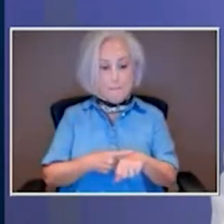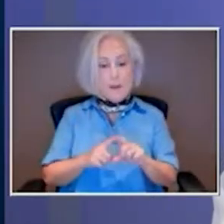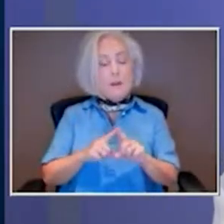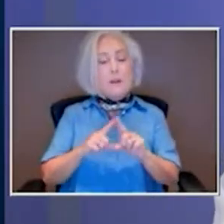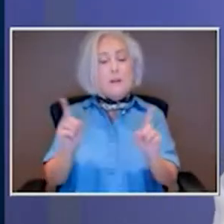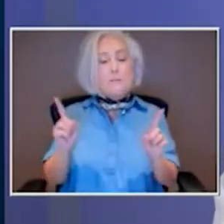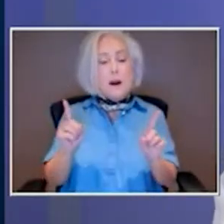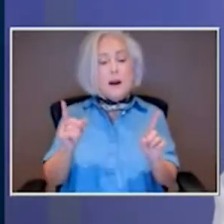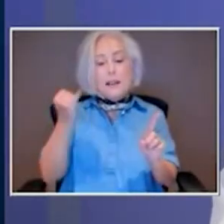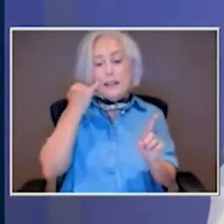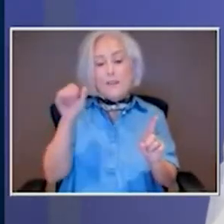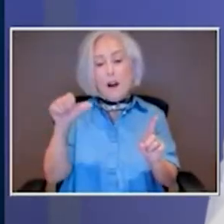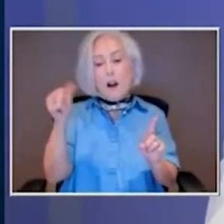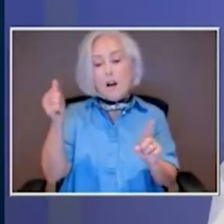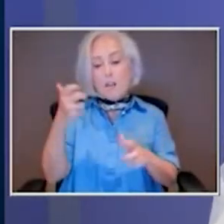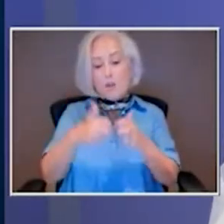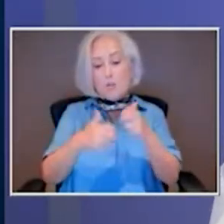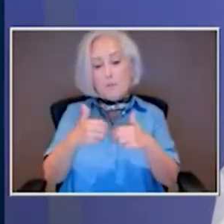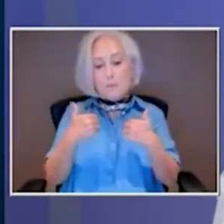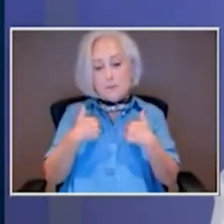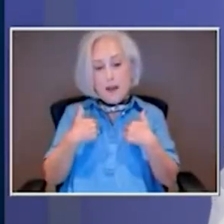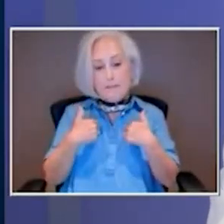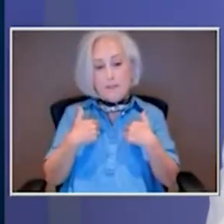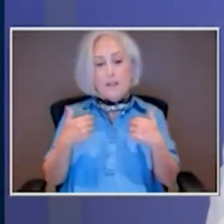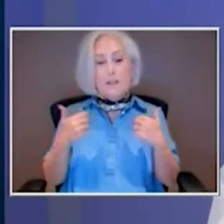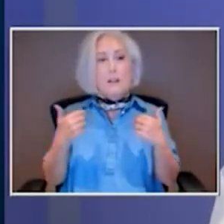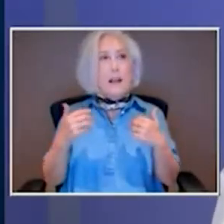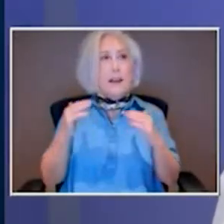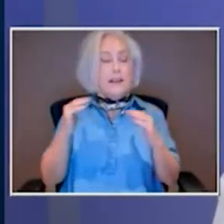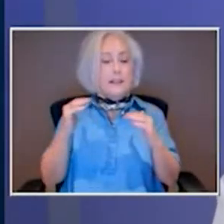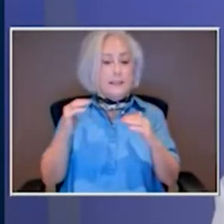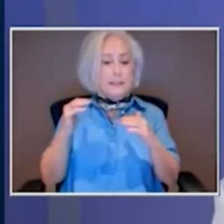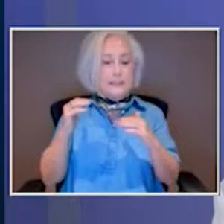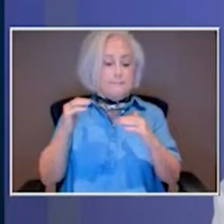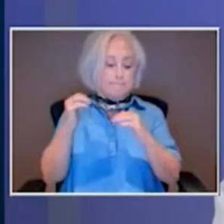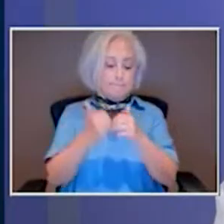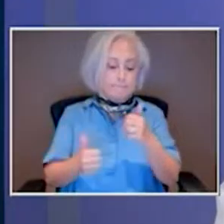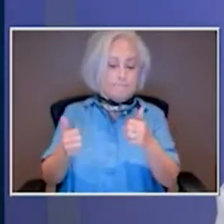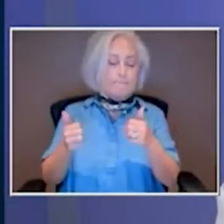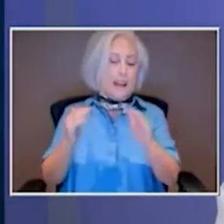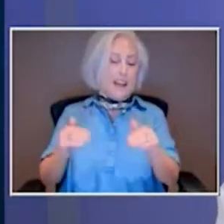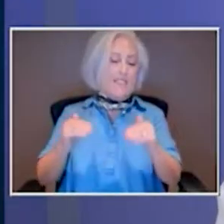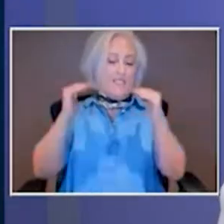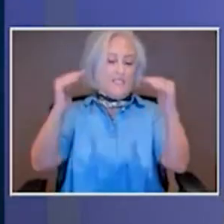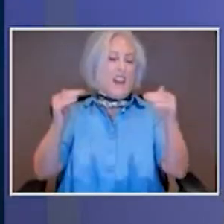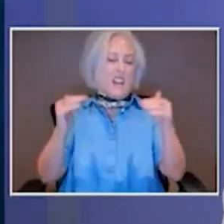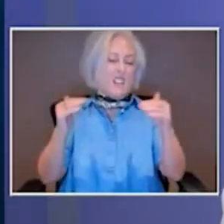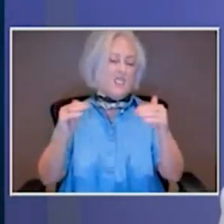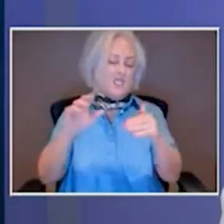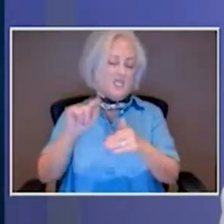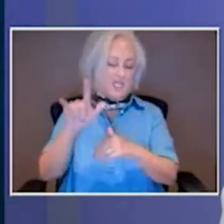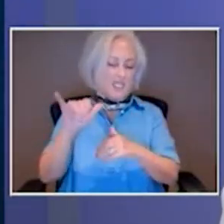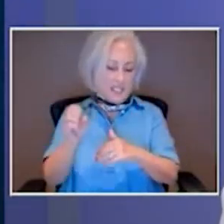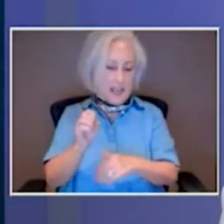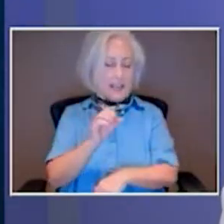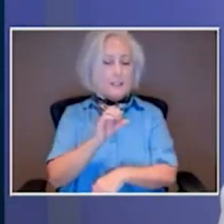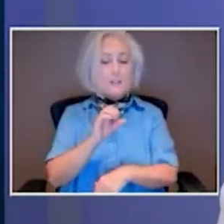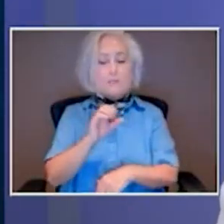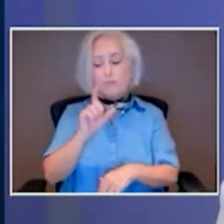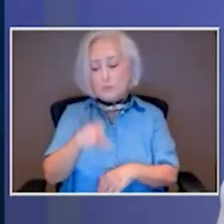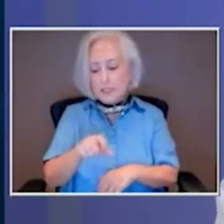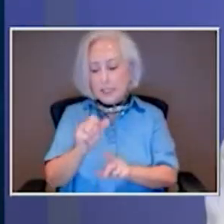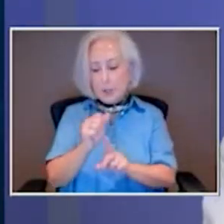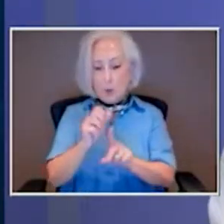have other issues going on, we have an advanced stage breast cancer, we need chemotherapy, we need radiation. Like we said, we can start with an expander